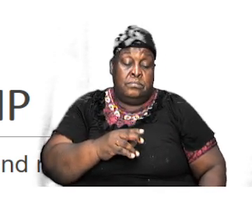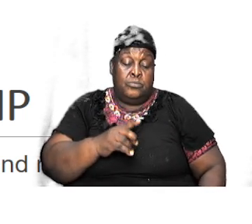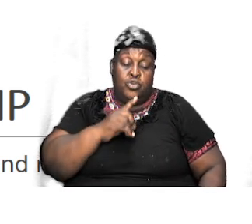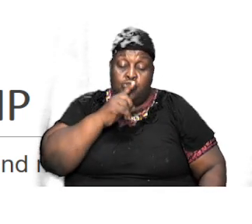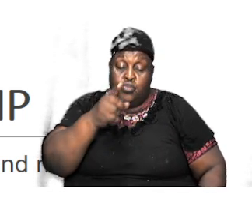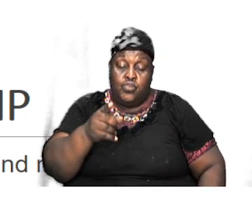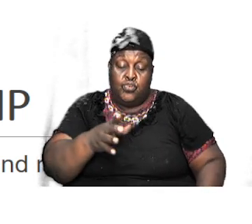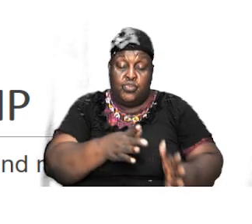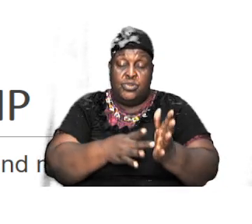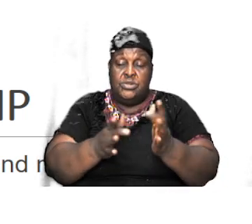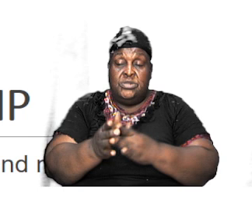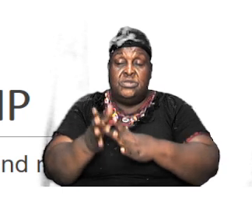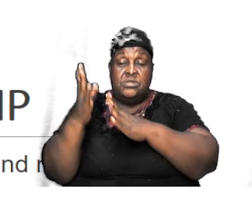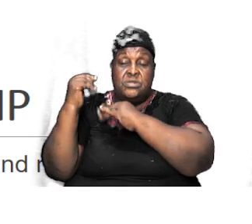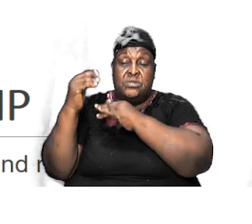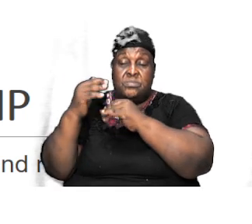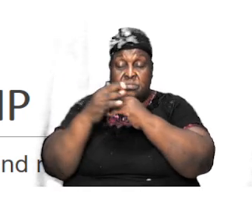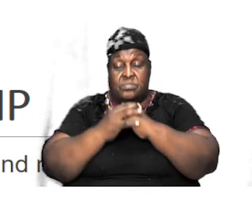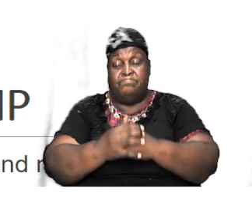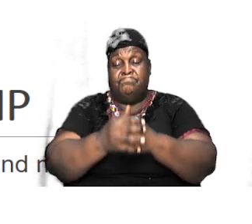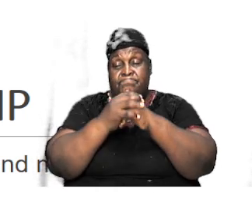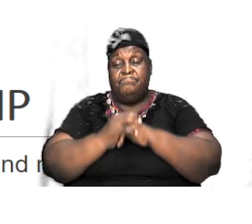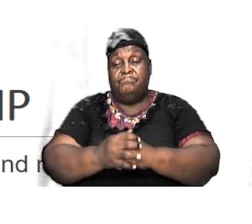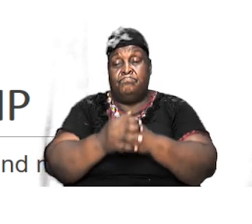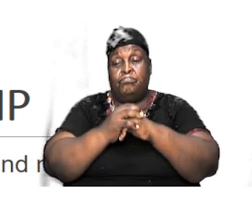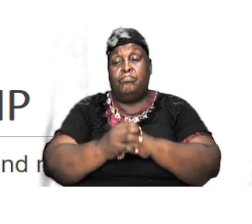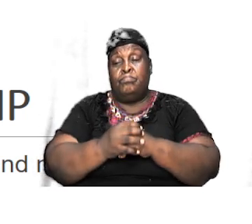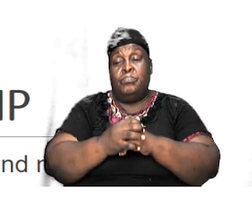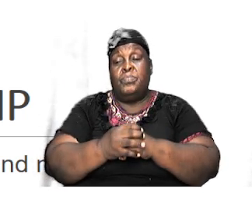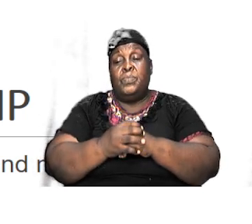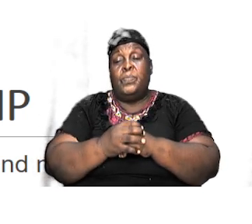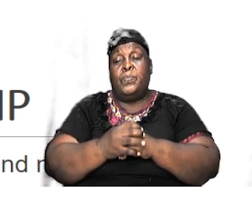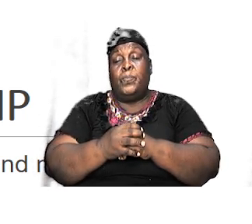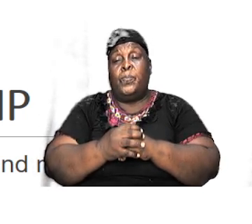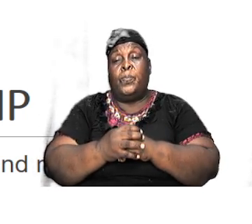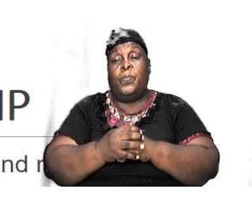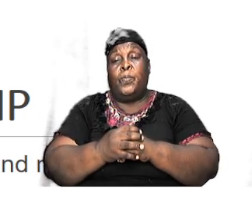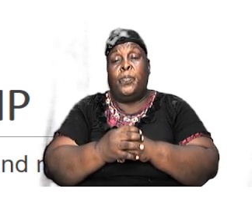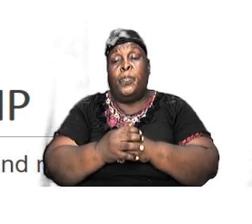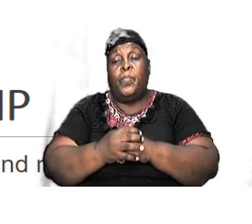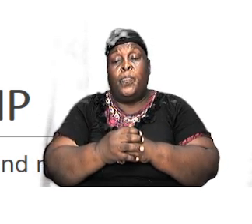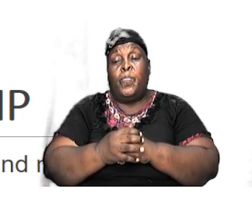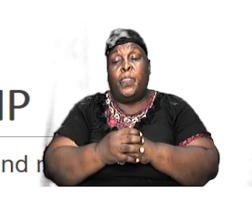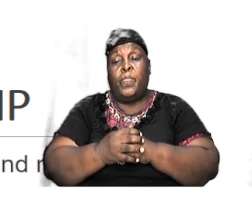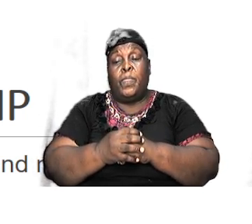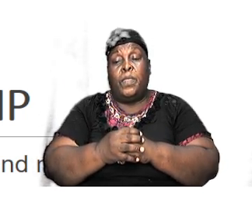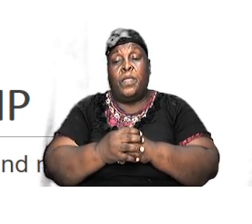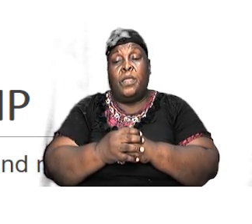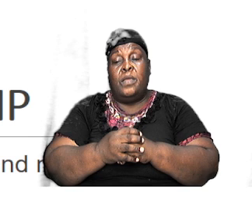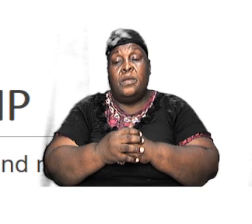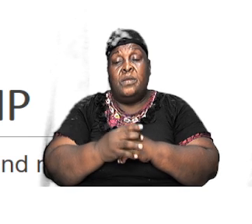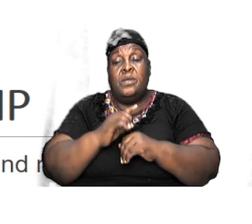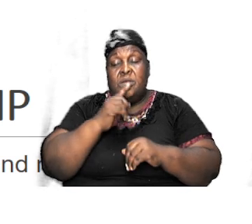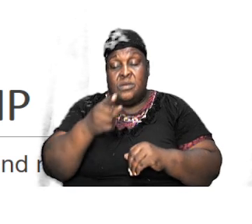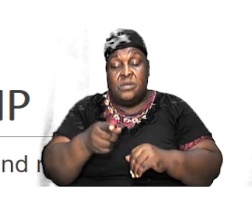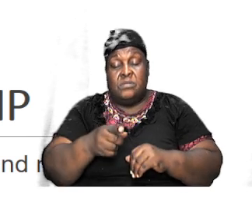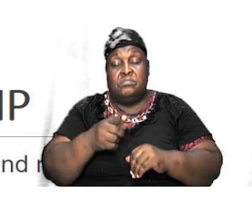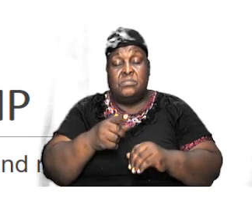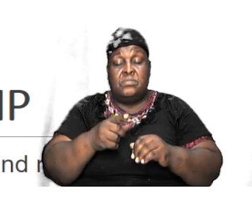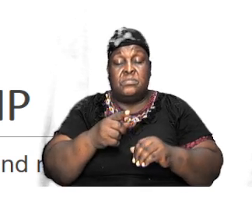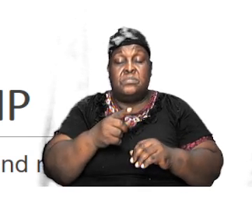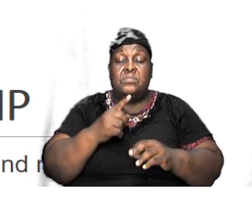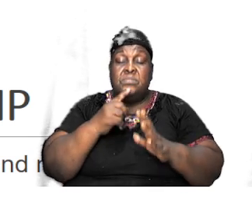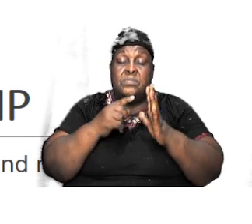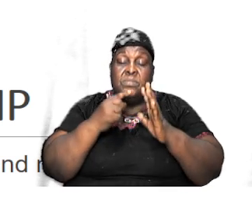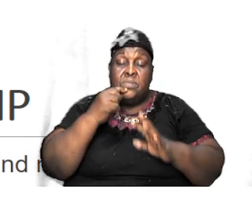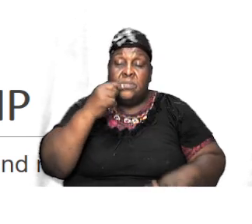that Jesus accepted worship was an emphatic declaration